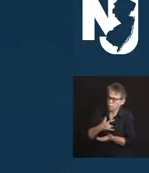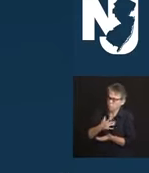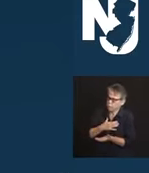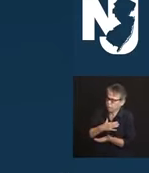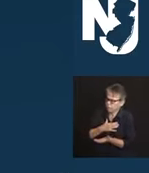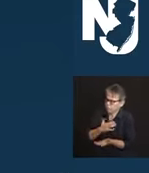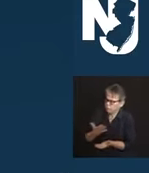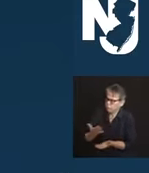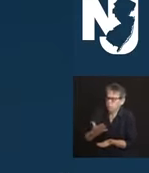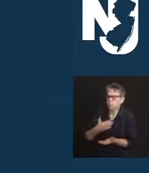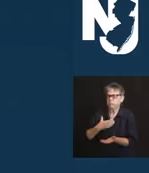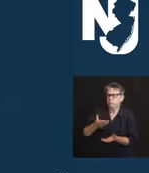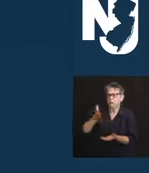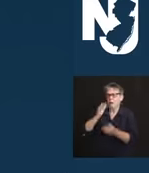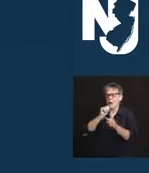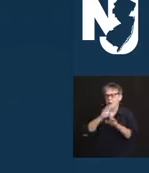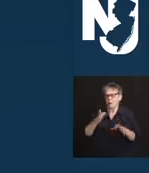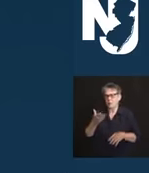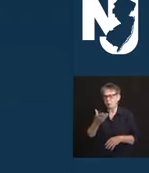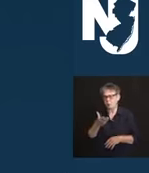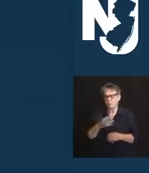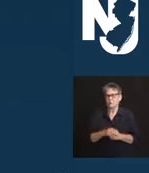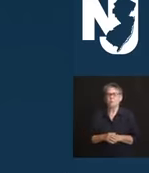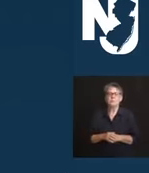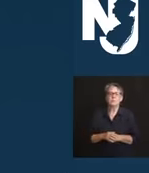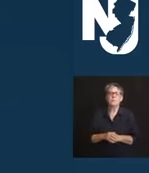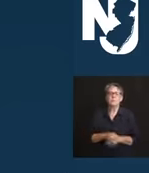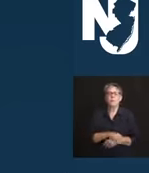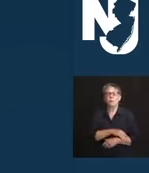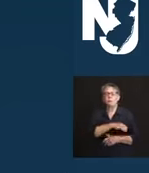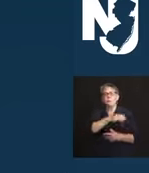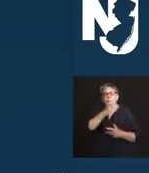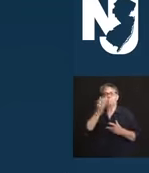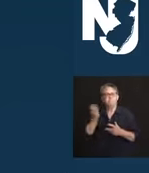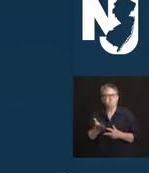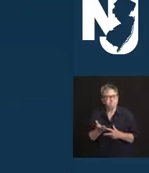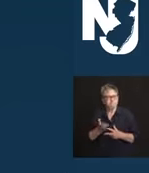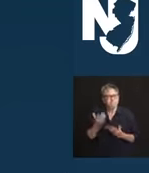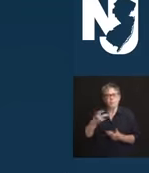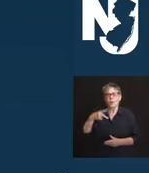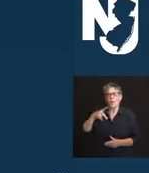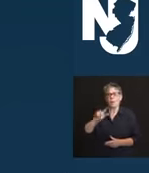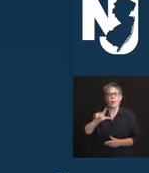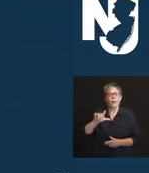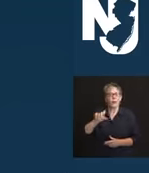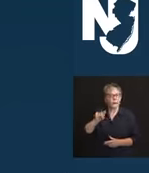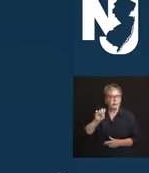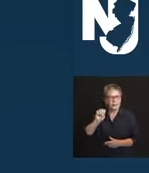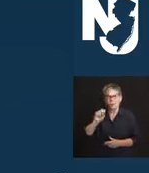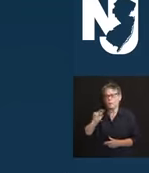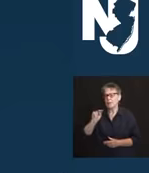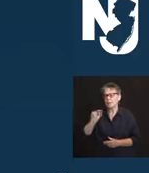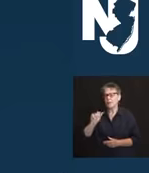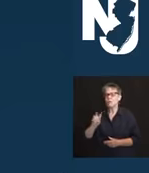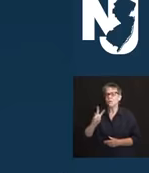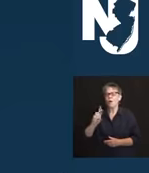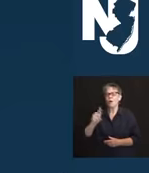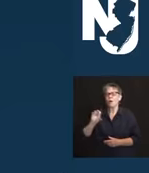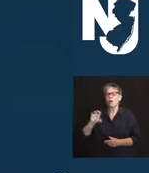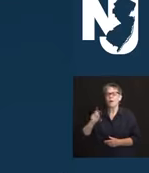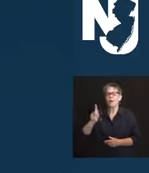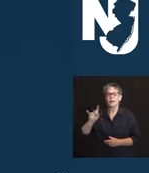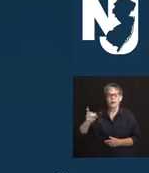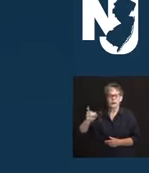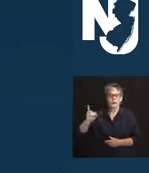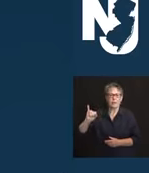is Pauline Naraki, a lifelong resident of Hoboken. Pauline was locally famous